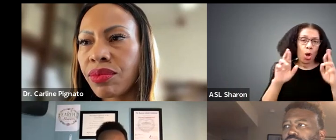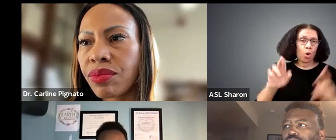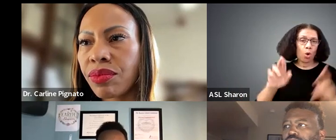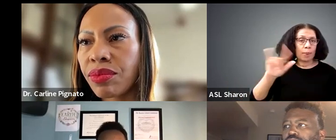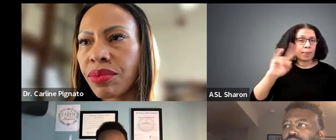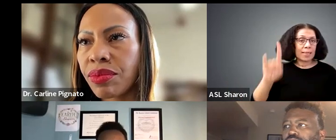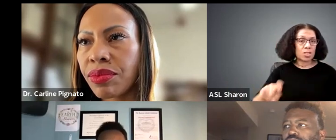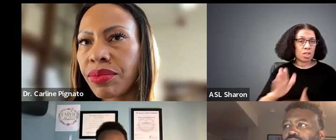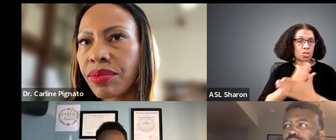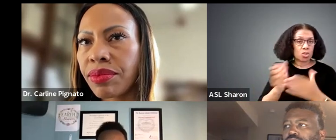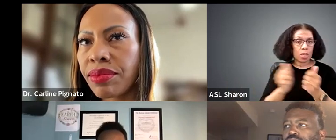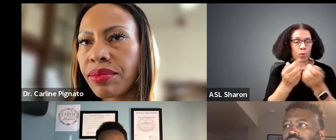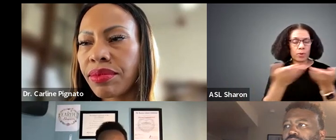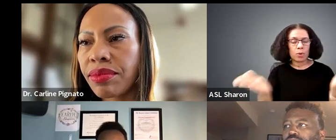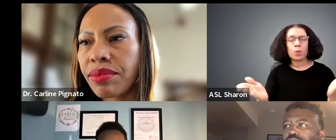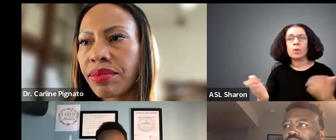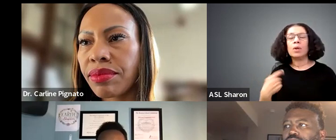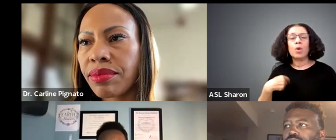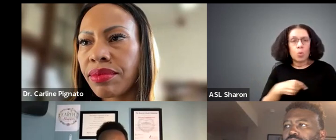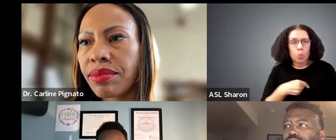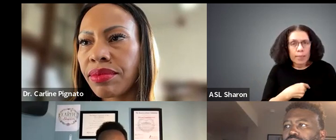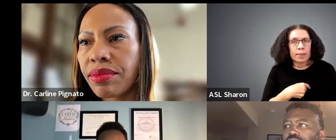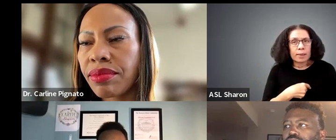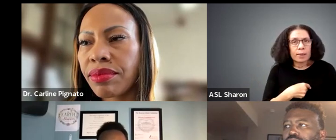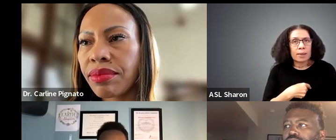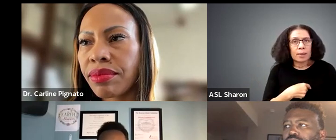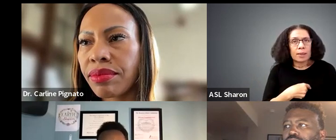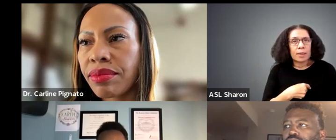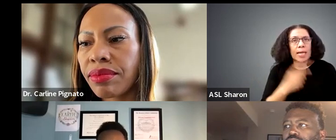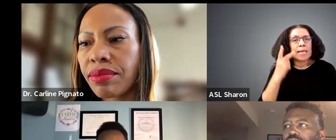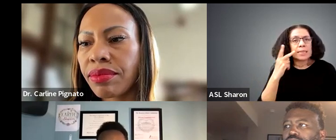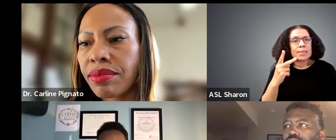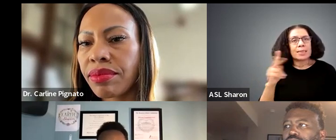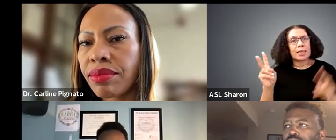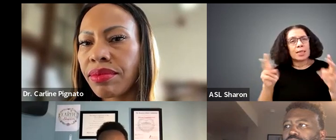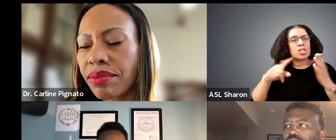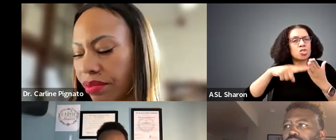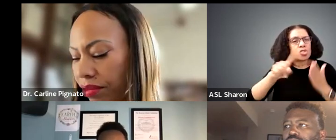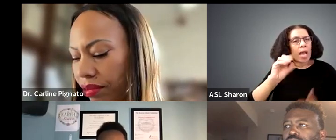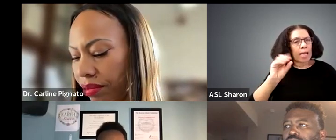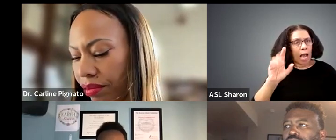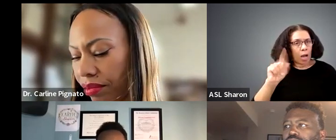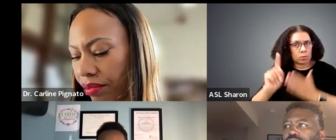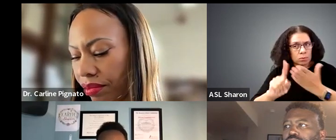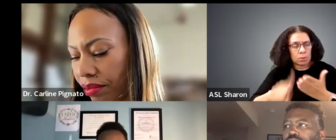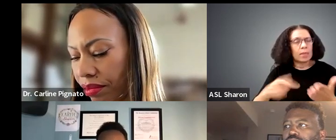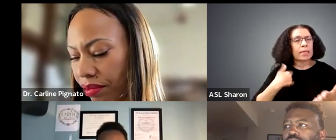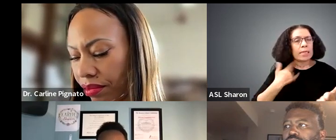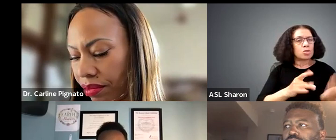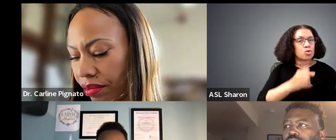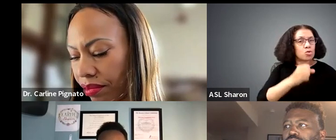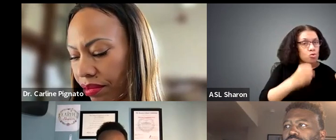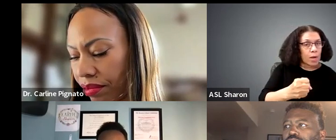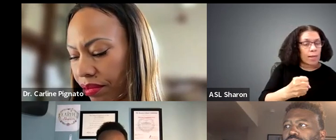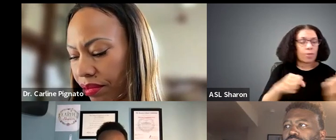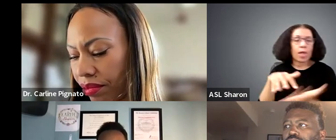distribute. We've seen this, such checkouts can give a more authentic sense of the strengths and